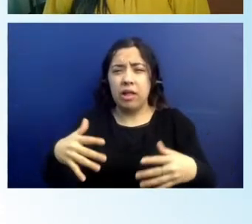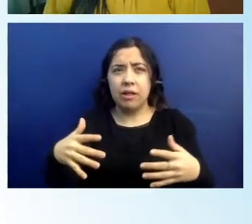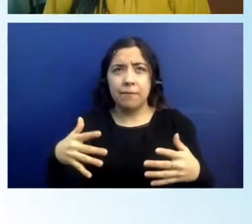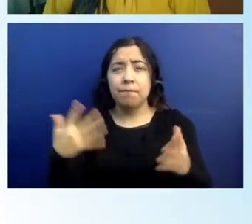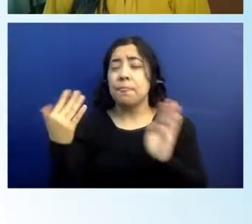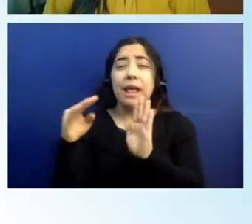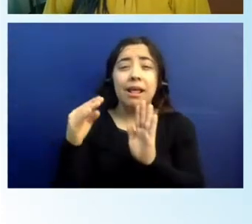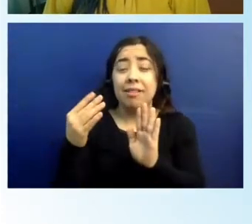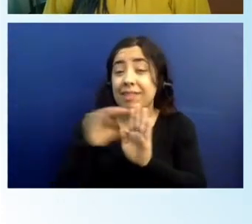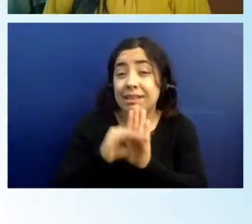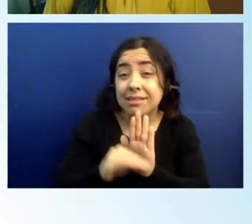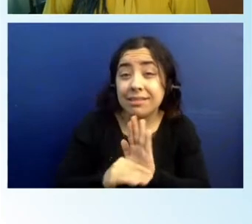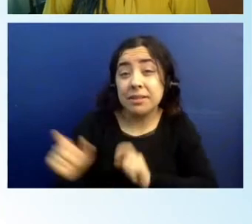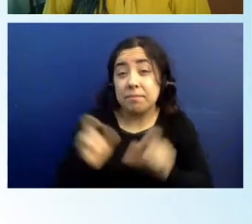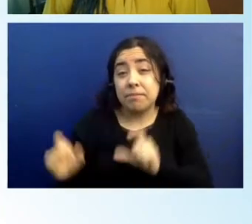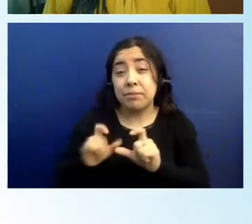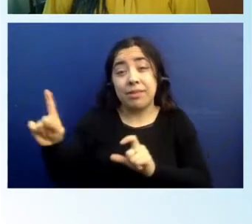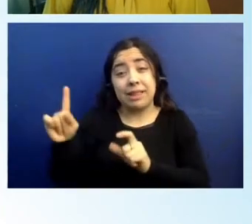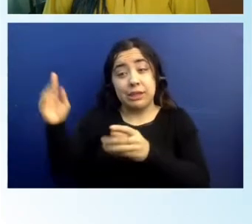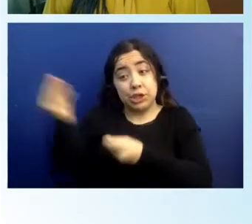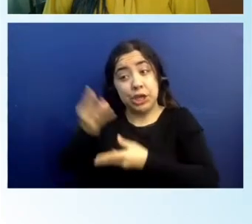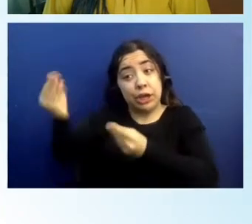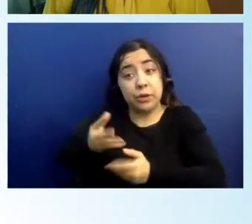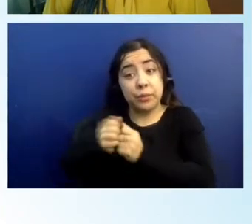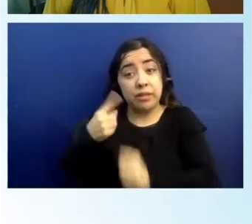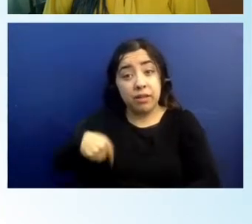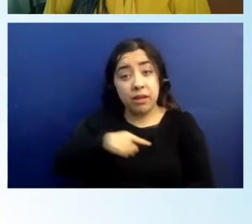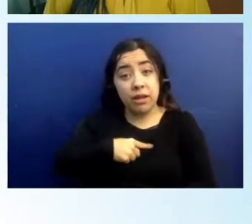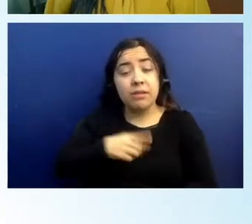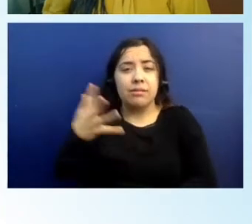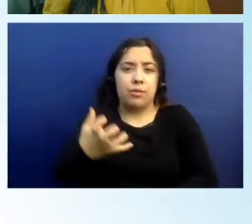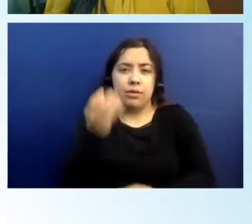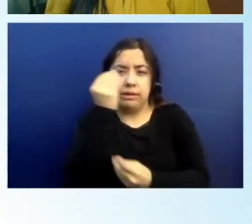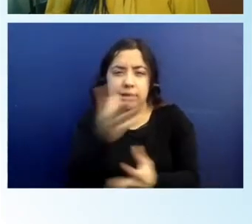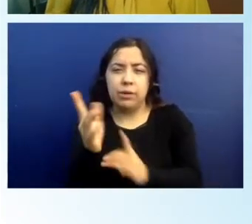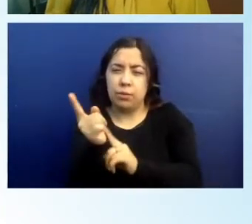lessons that people have shared with us. And so I just want to take a second to